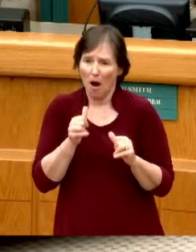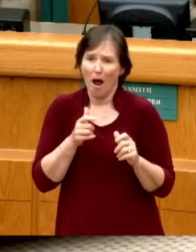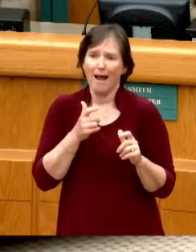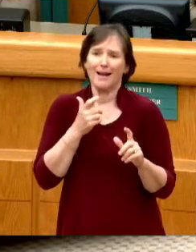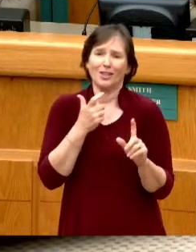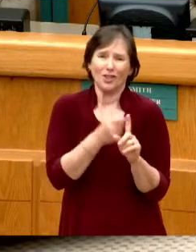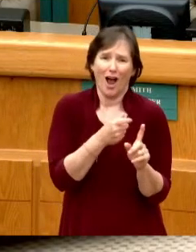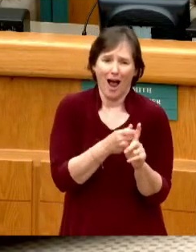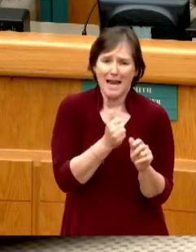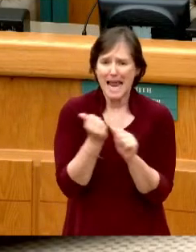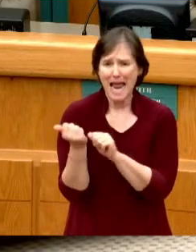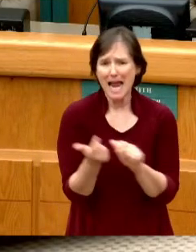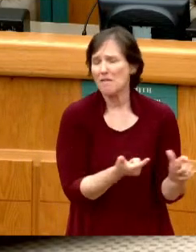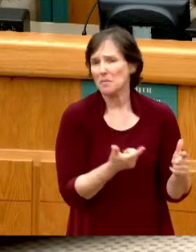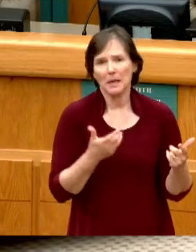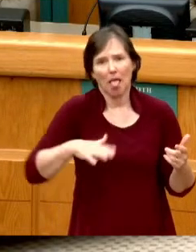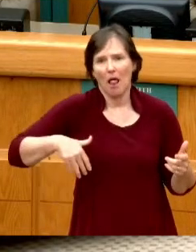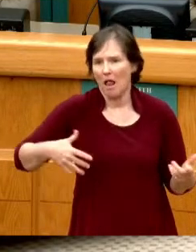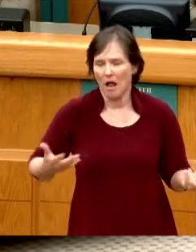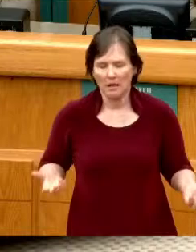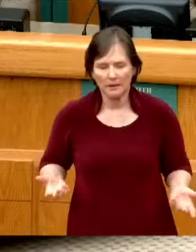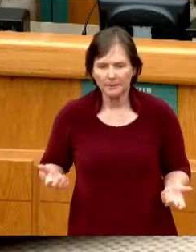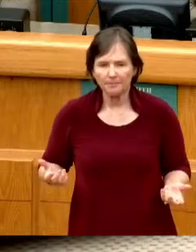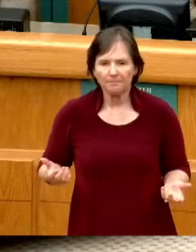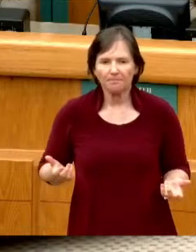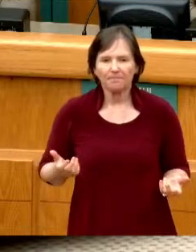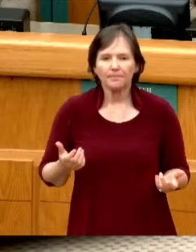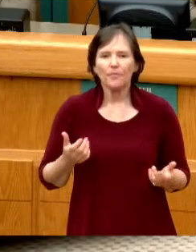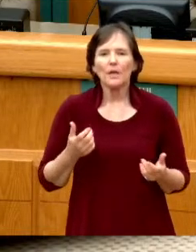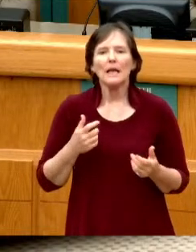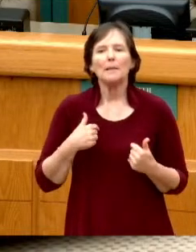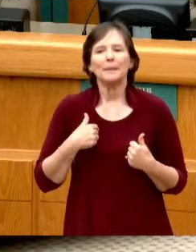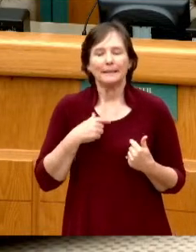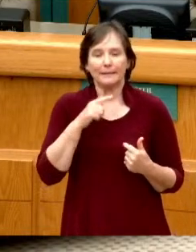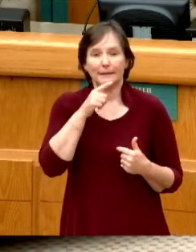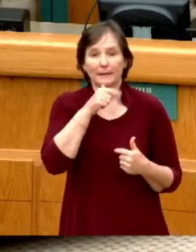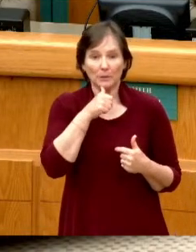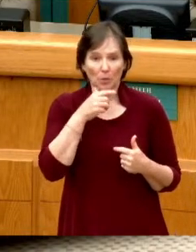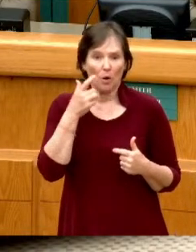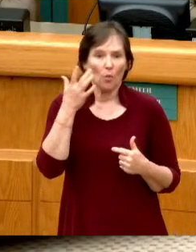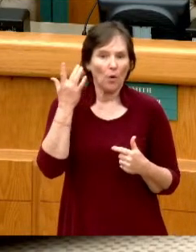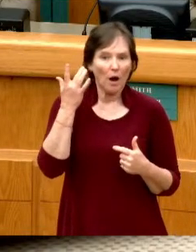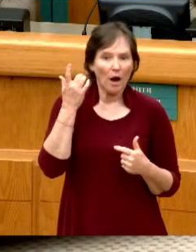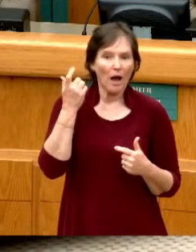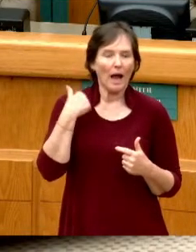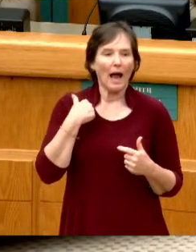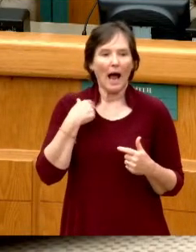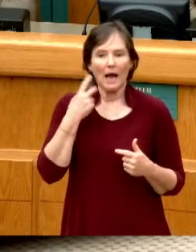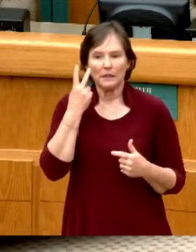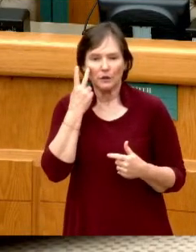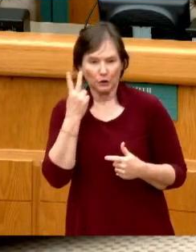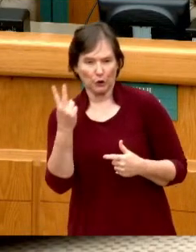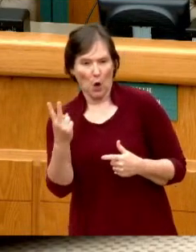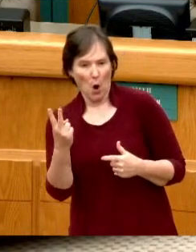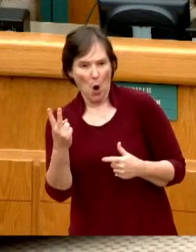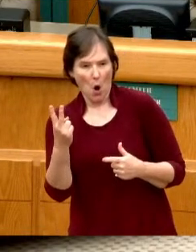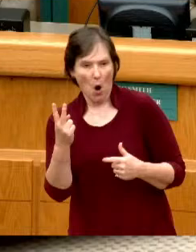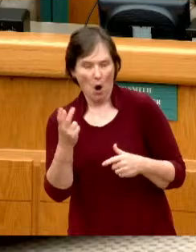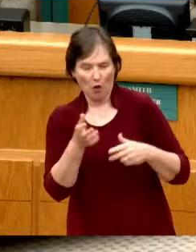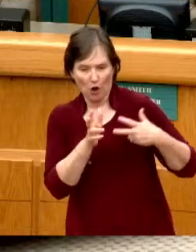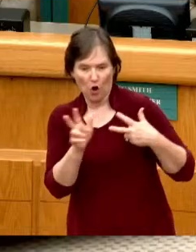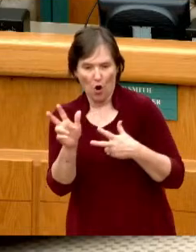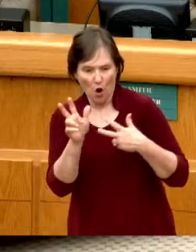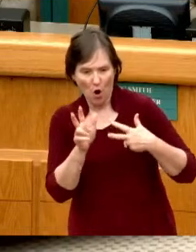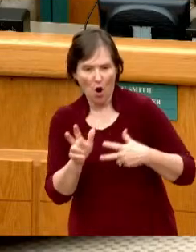And so, again, what disappoints me is that I've walked those lines with cars